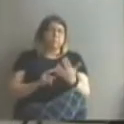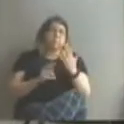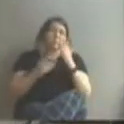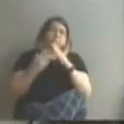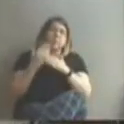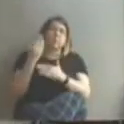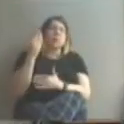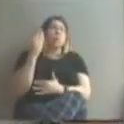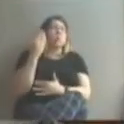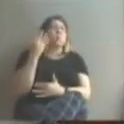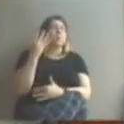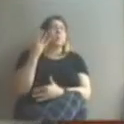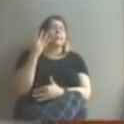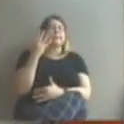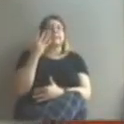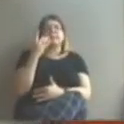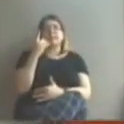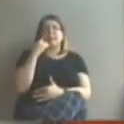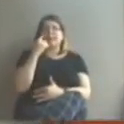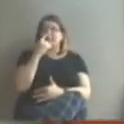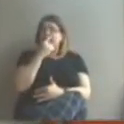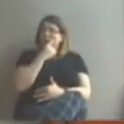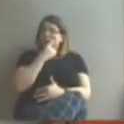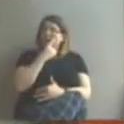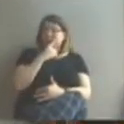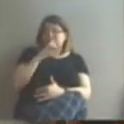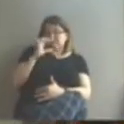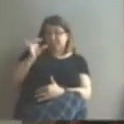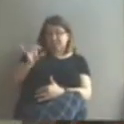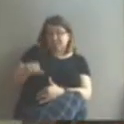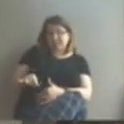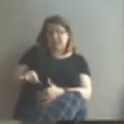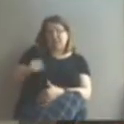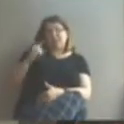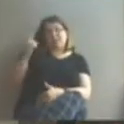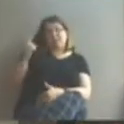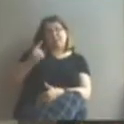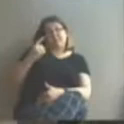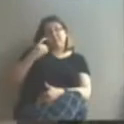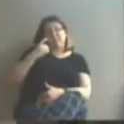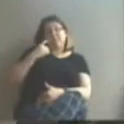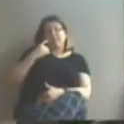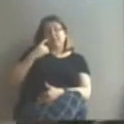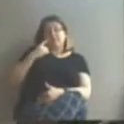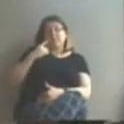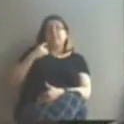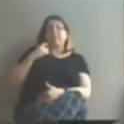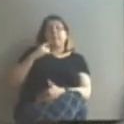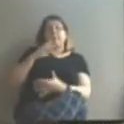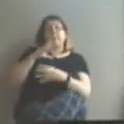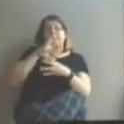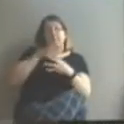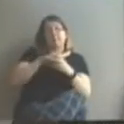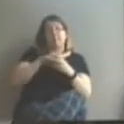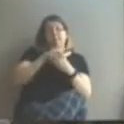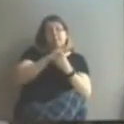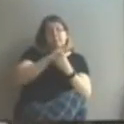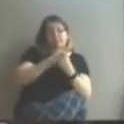like the eyes of like, is this a something that was a part of the